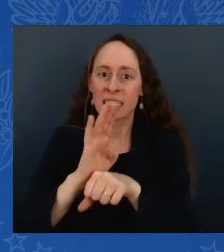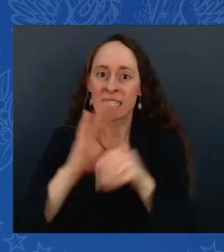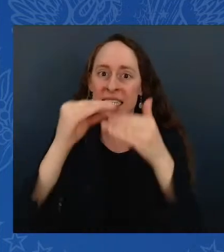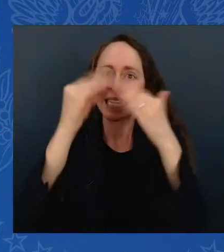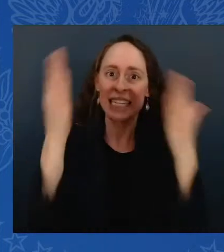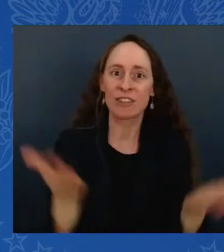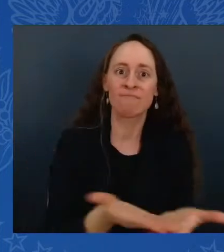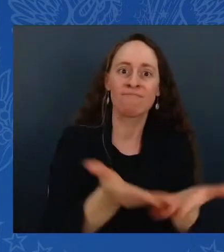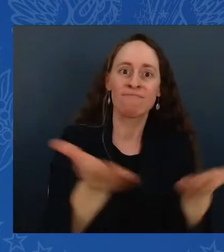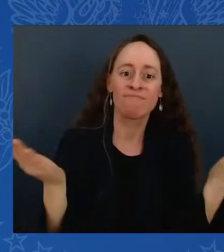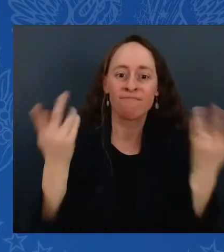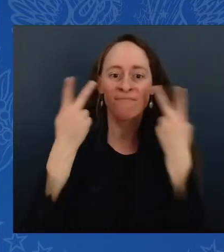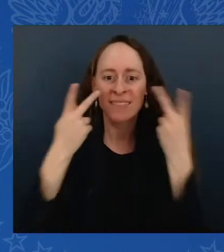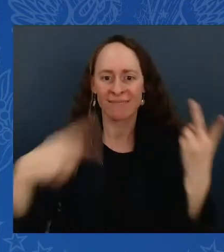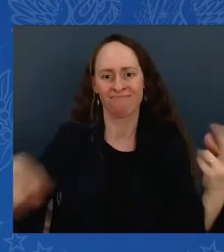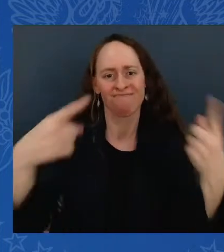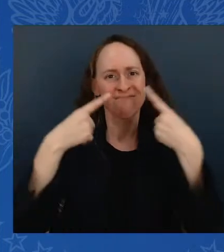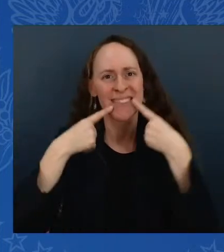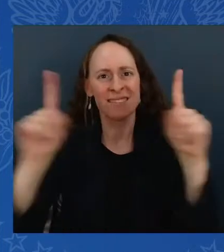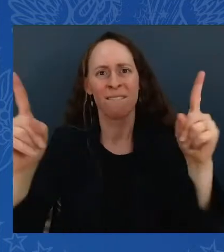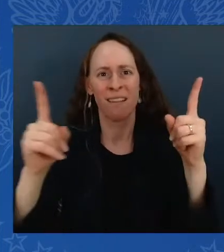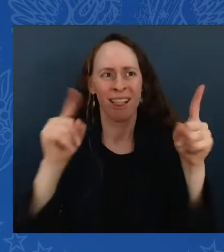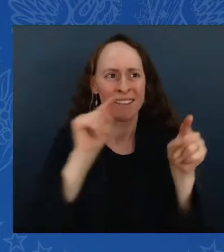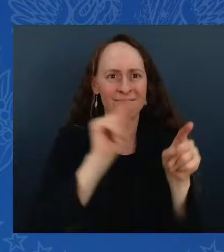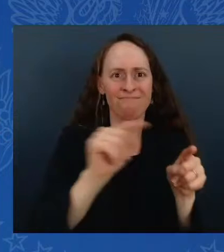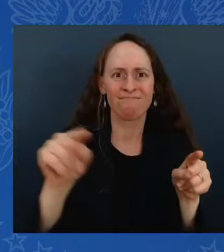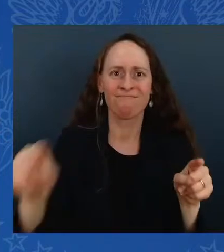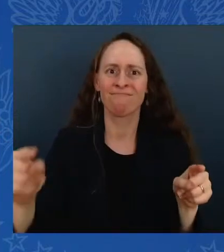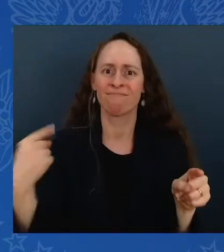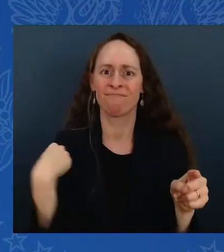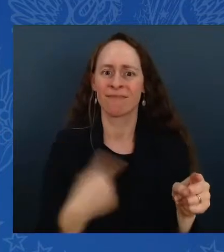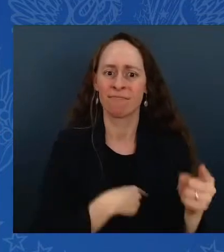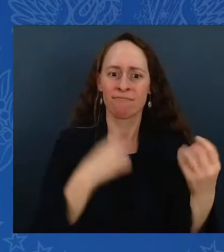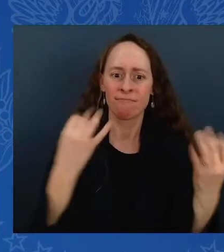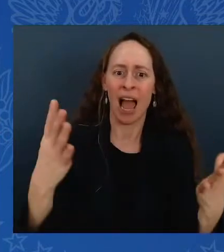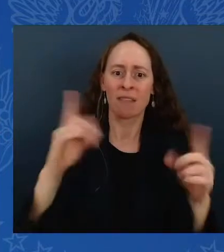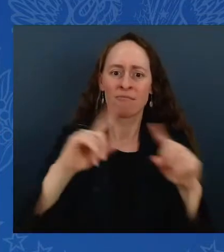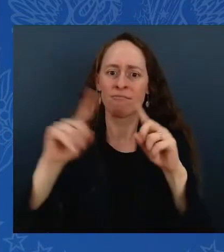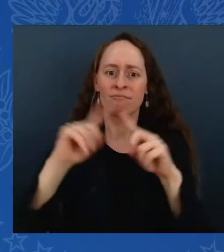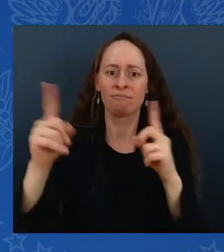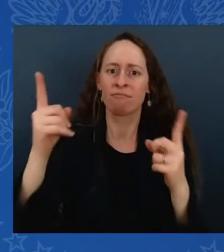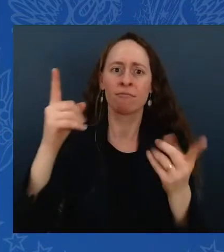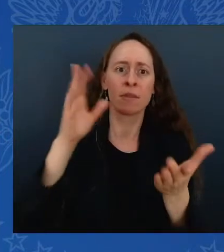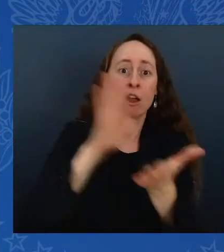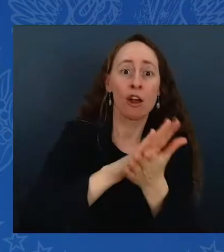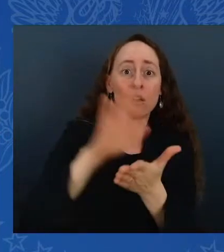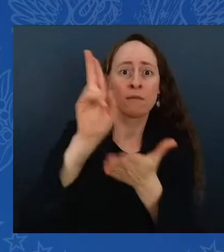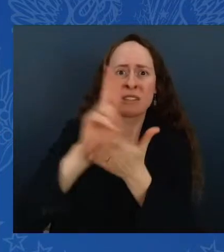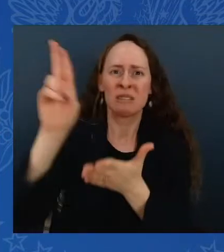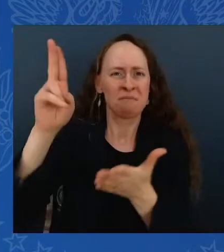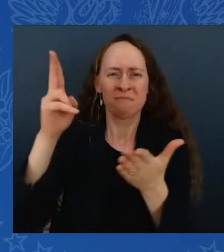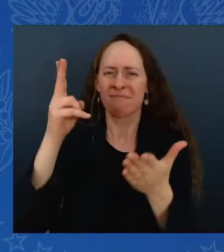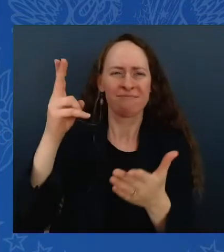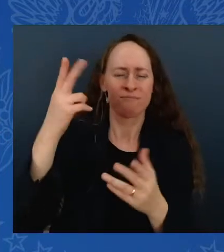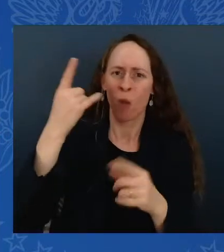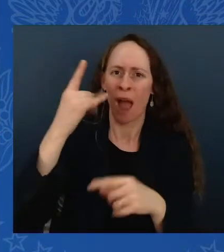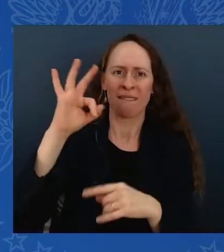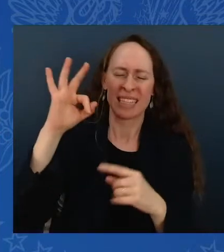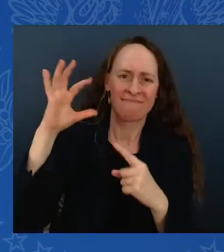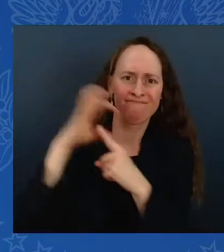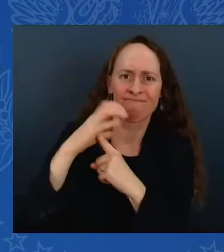we have the best research universities in the world, the best in the world. We have the most dynamic capitalist system in the